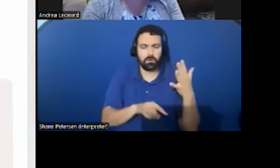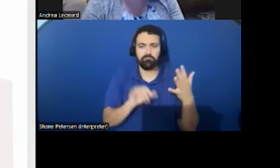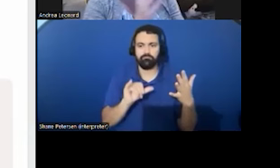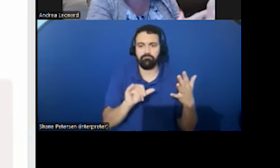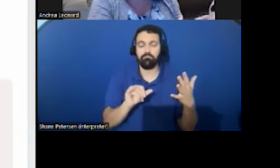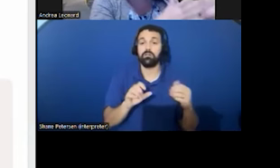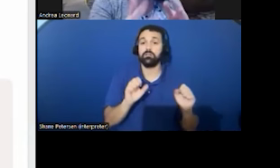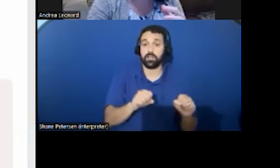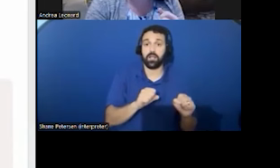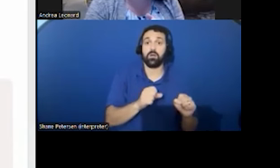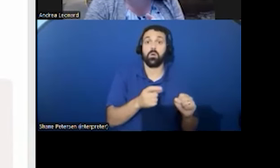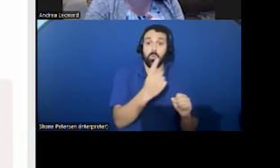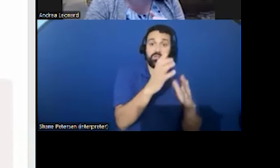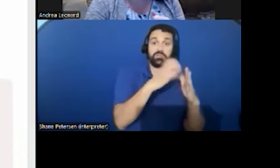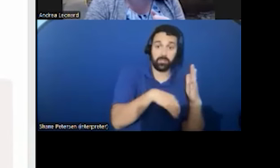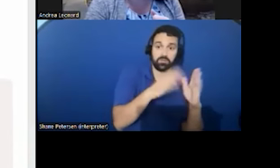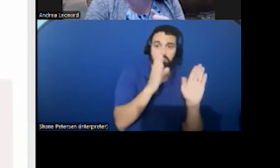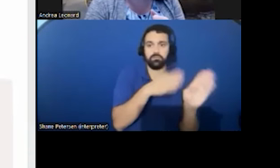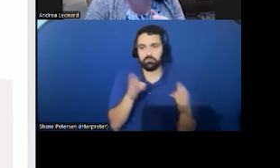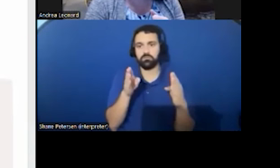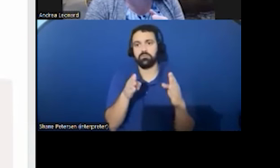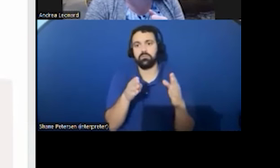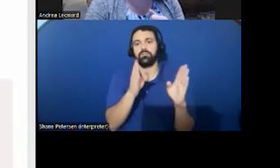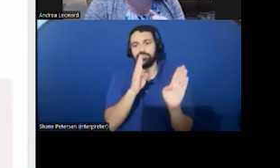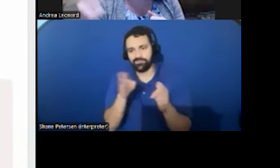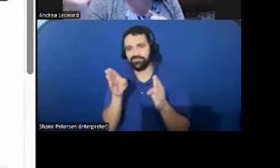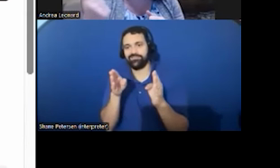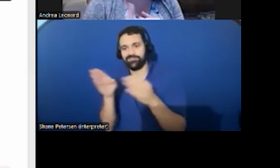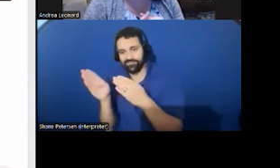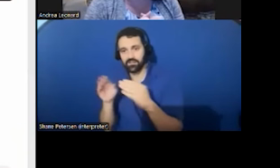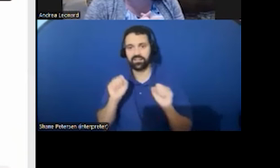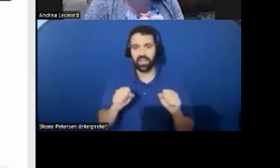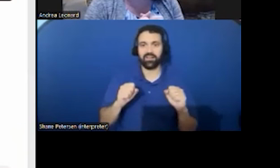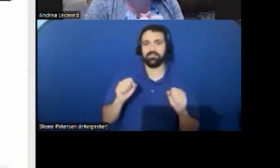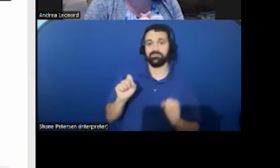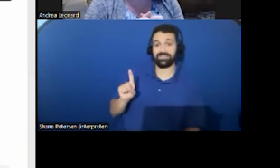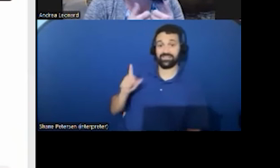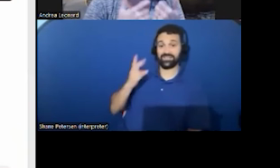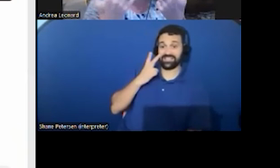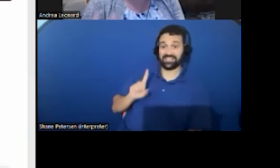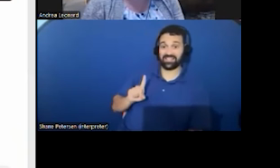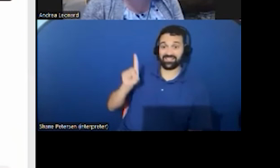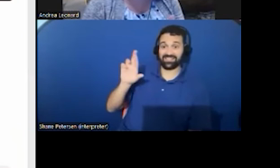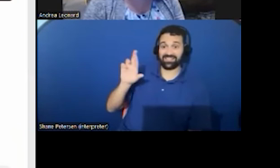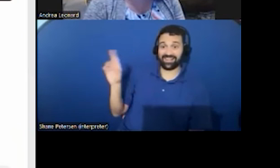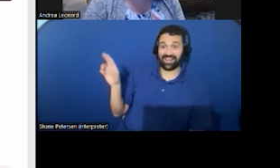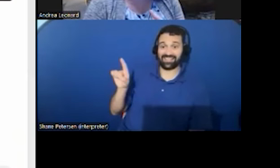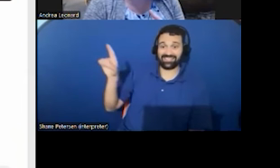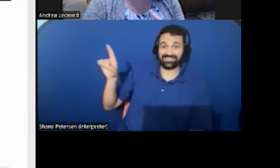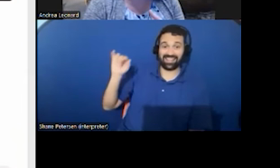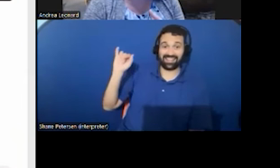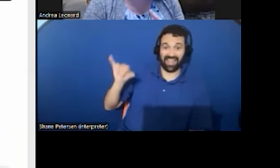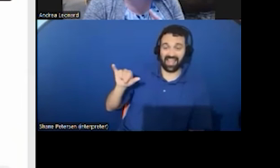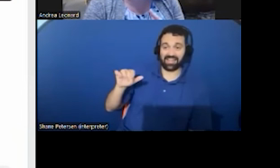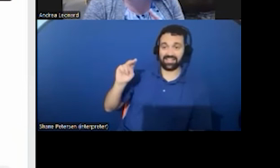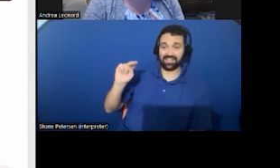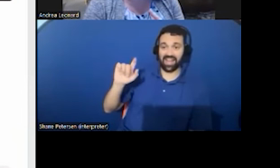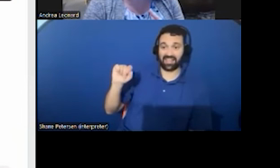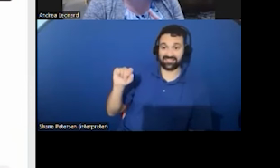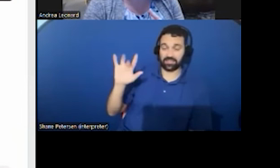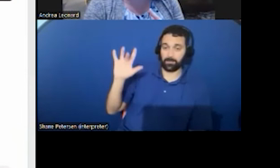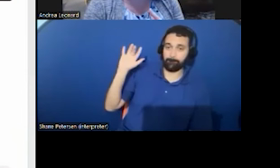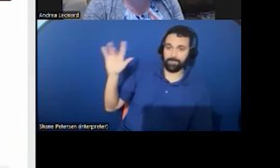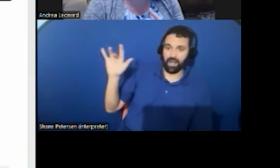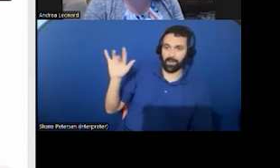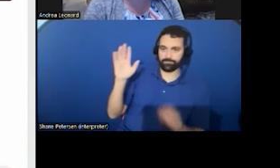another piece, one chapter to another, I can click the Next button in the upper right-hand corner, or I can just click on the